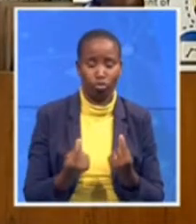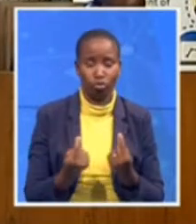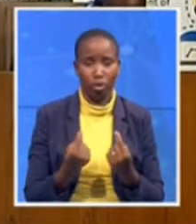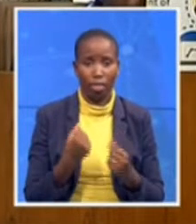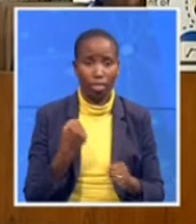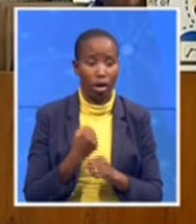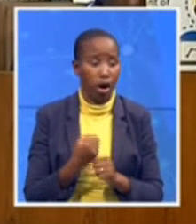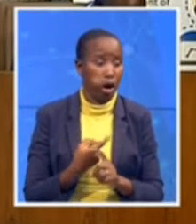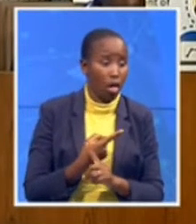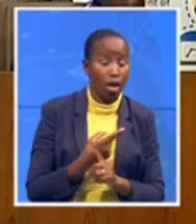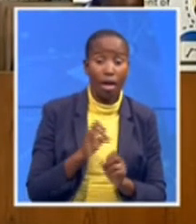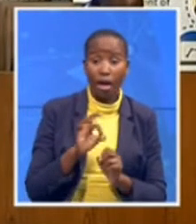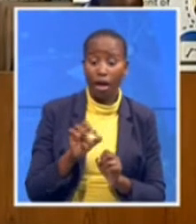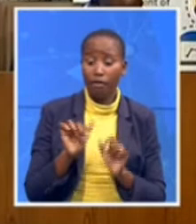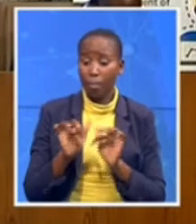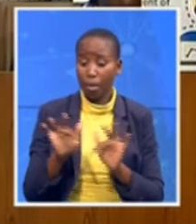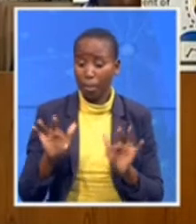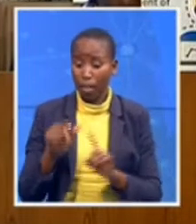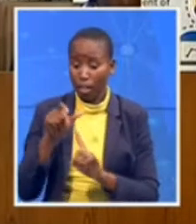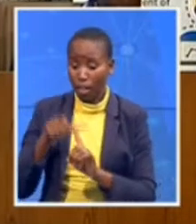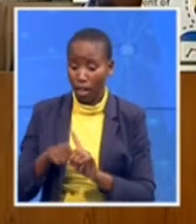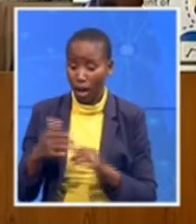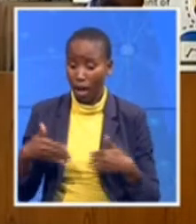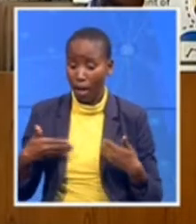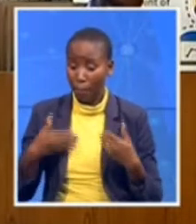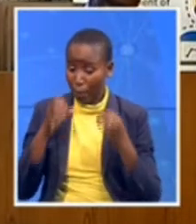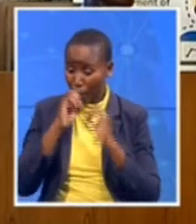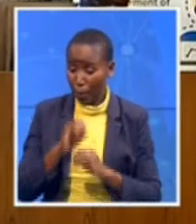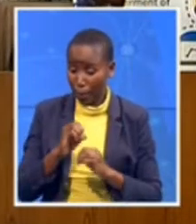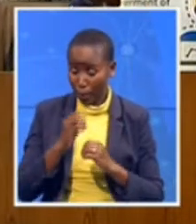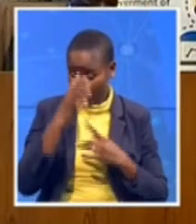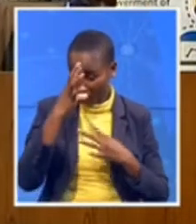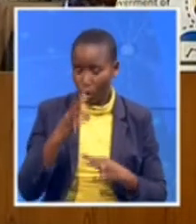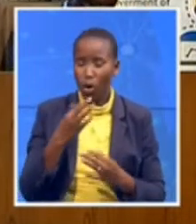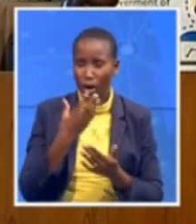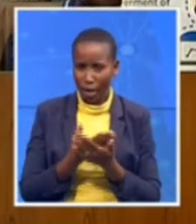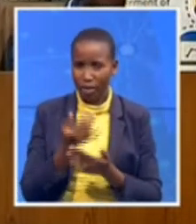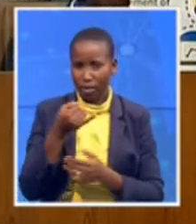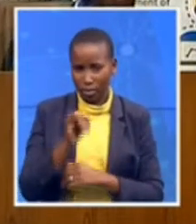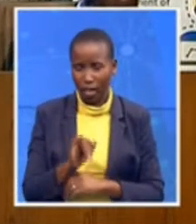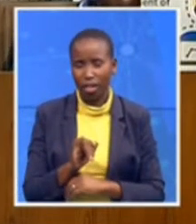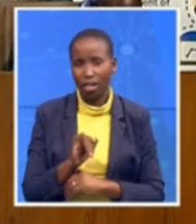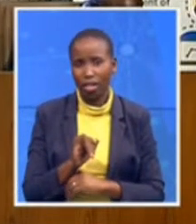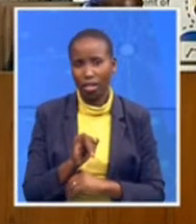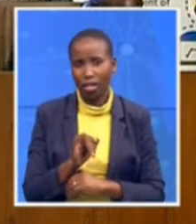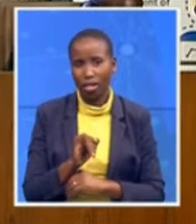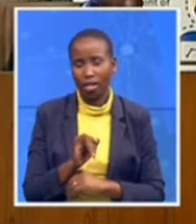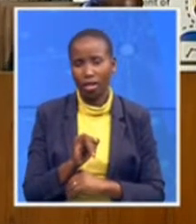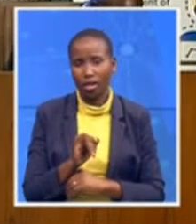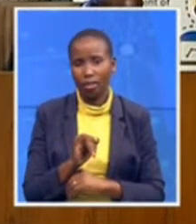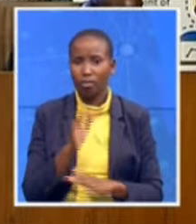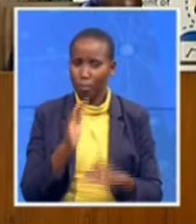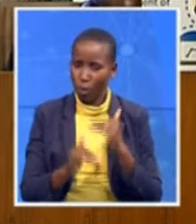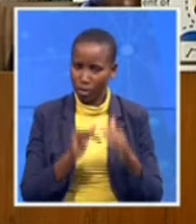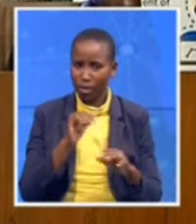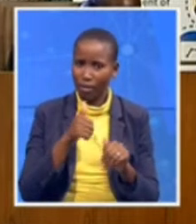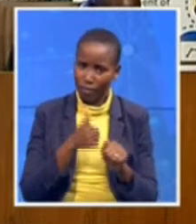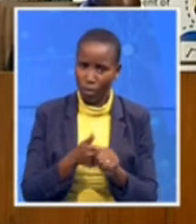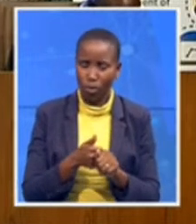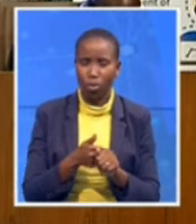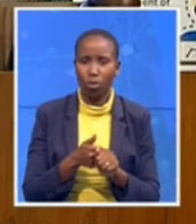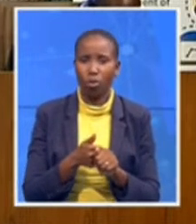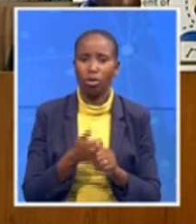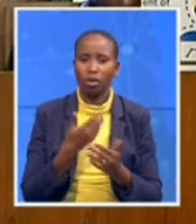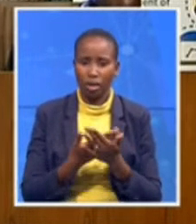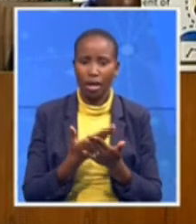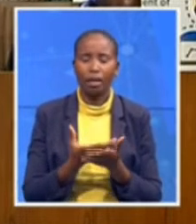the decision that we make, he can still take them through other processes that allow for reviews with internally. And then the